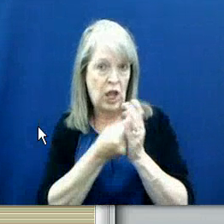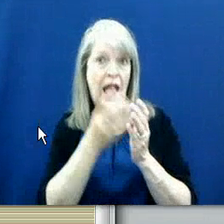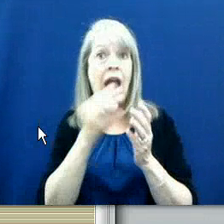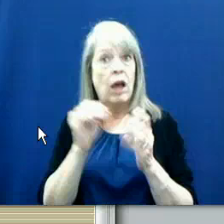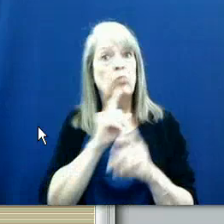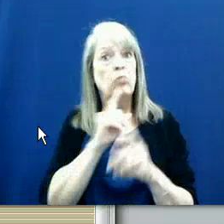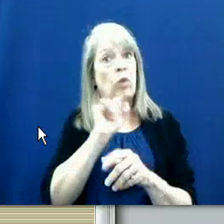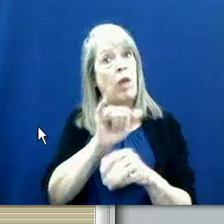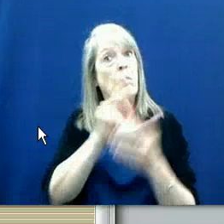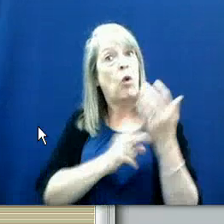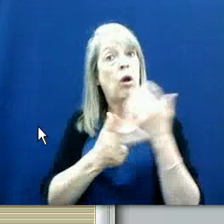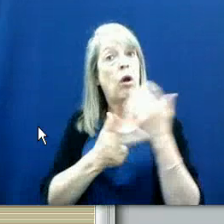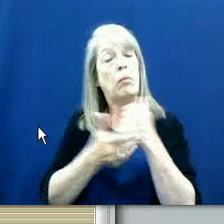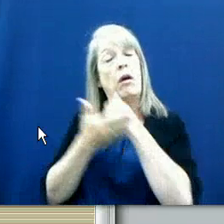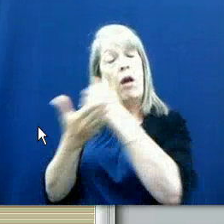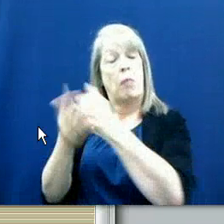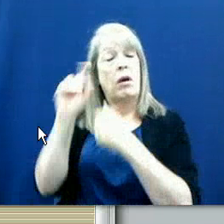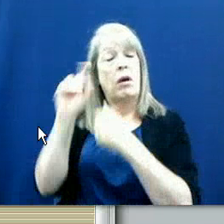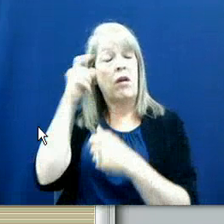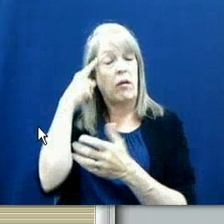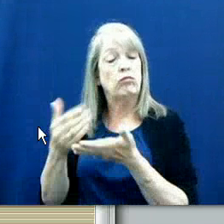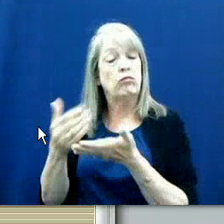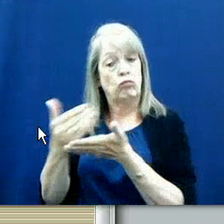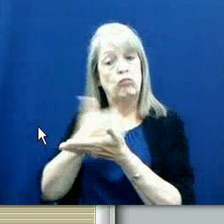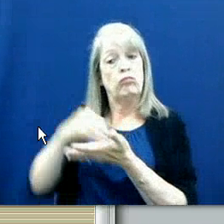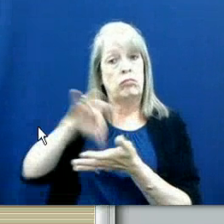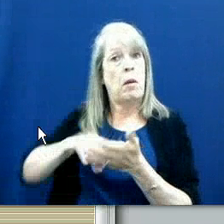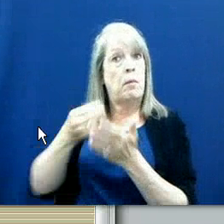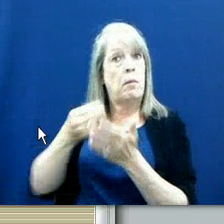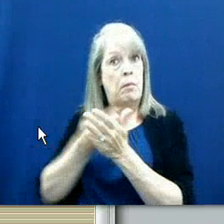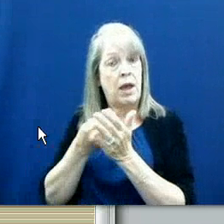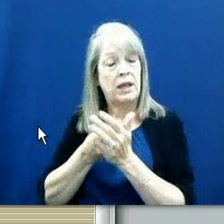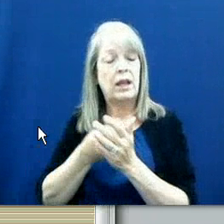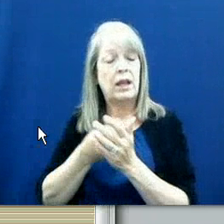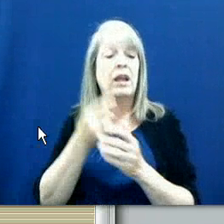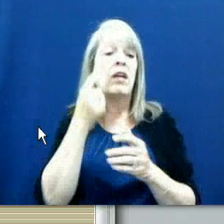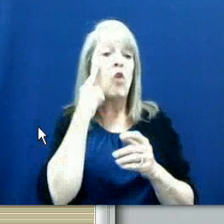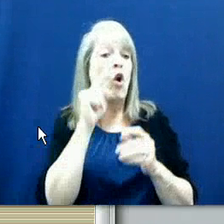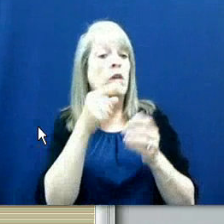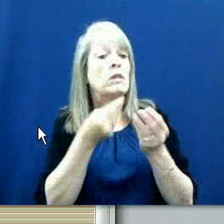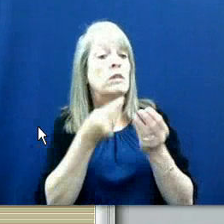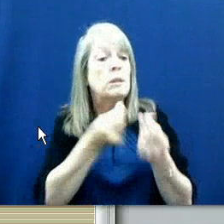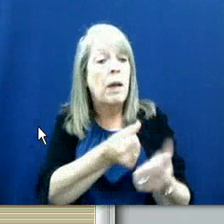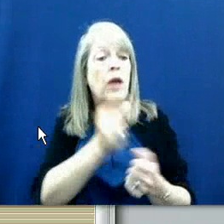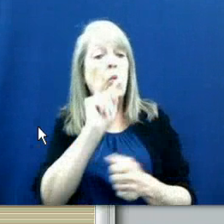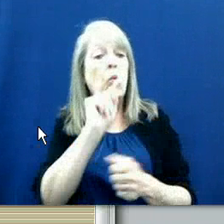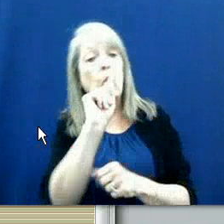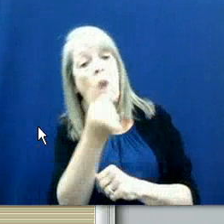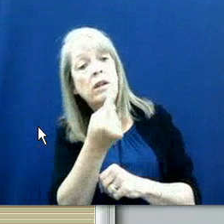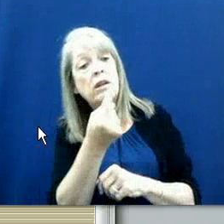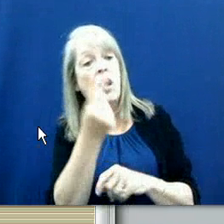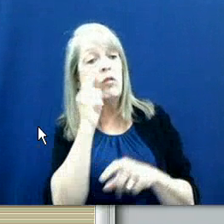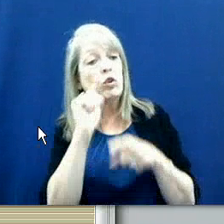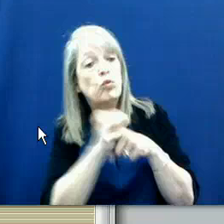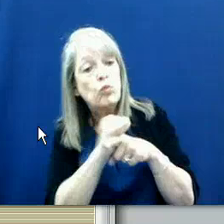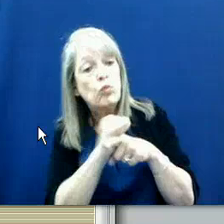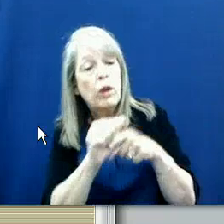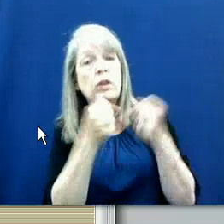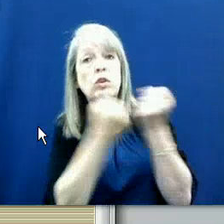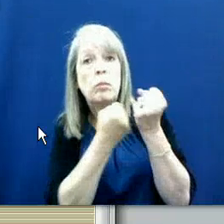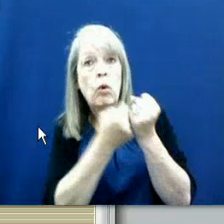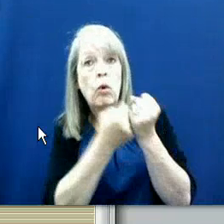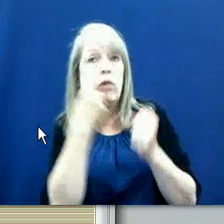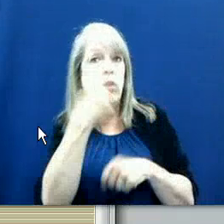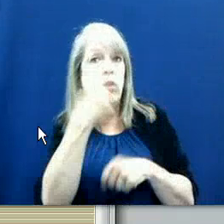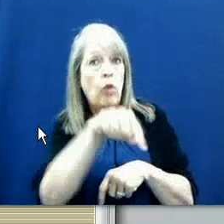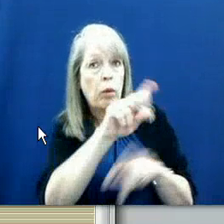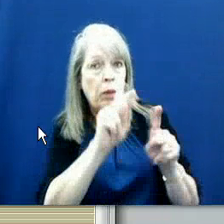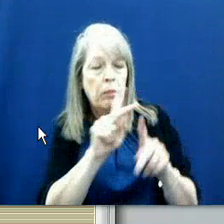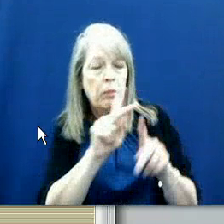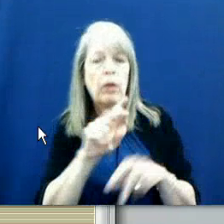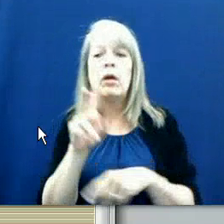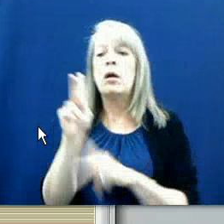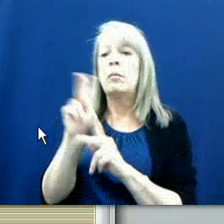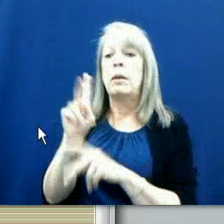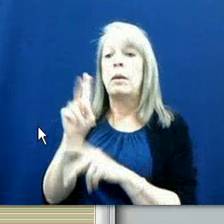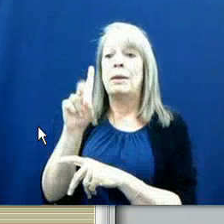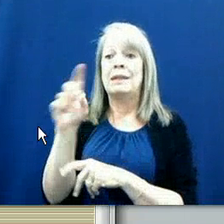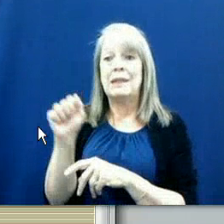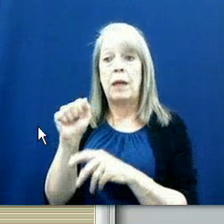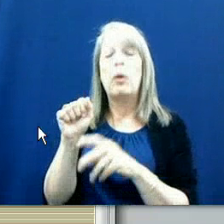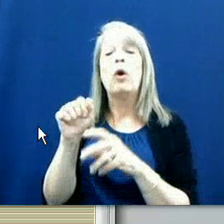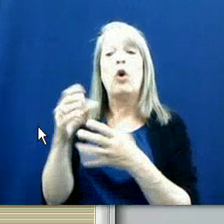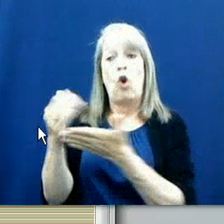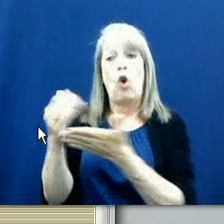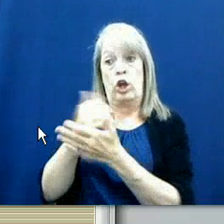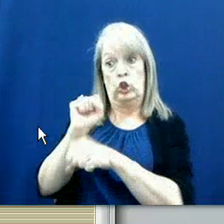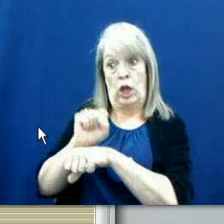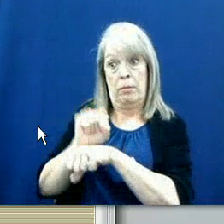the government. On average, for every dollar spent on training and support initially, people with disabilities paid $7